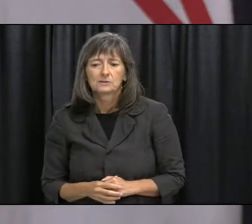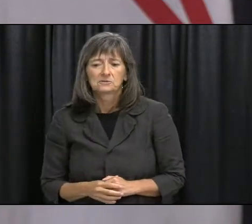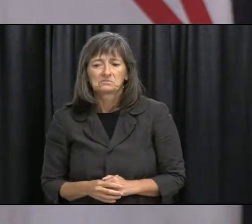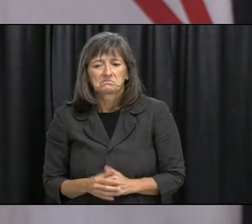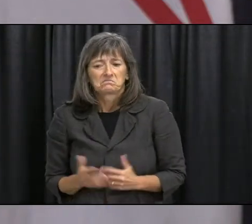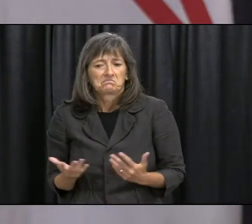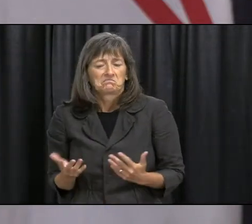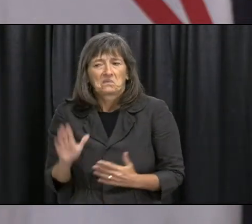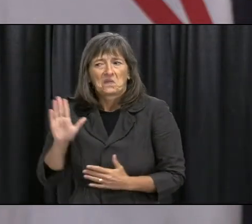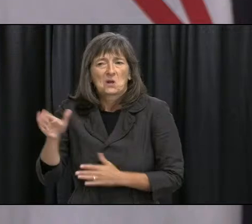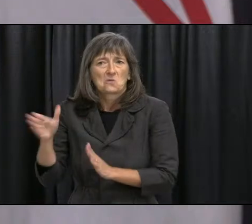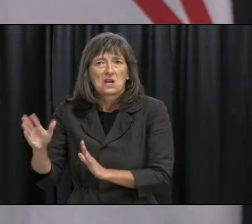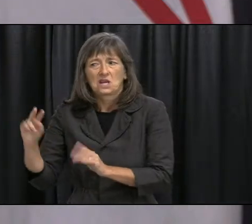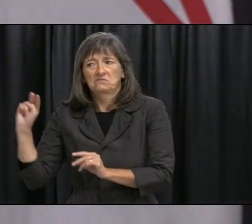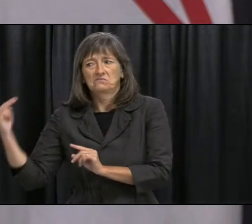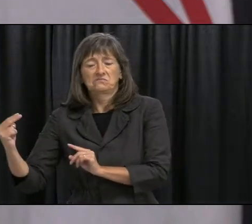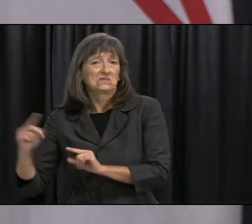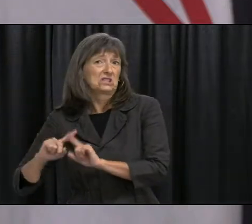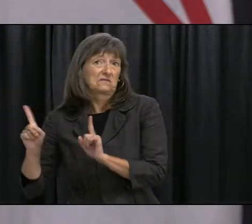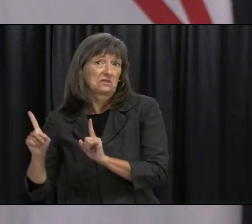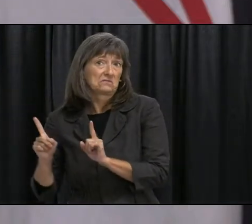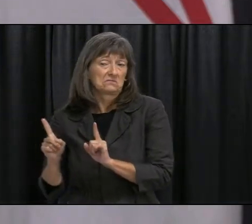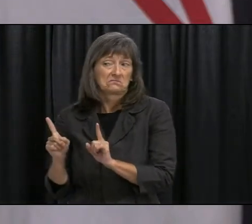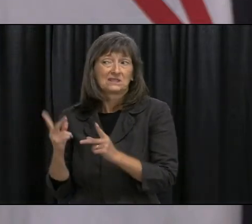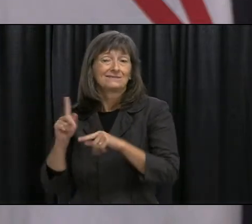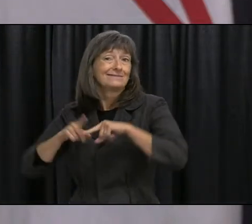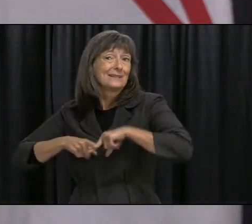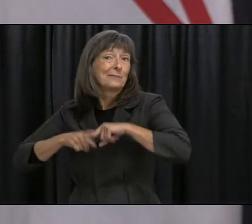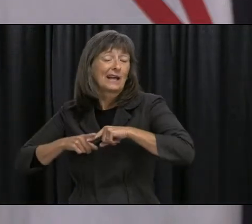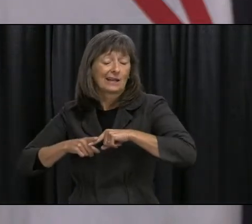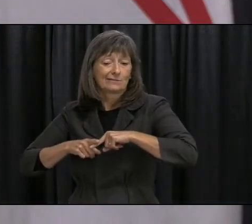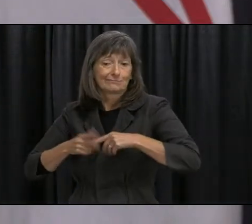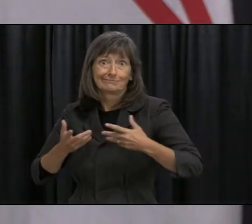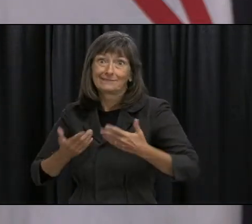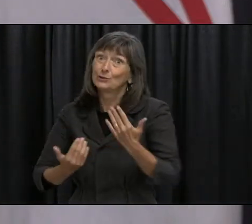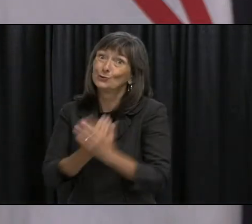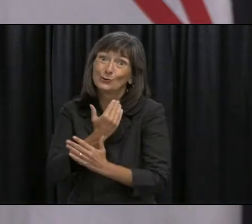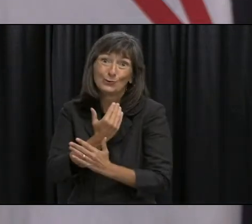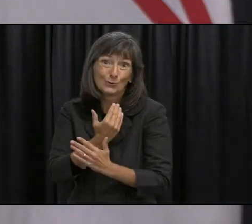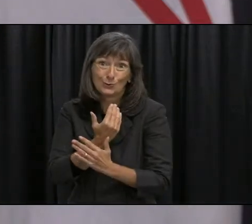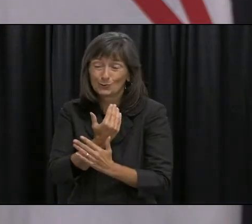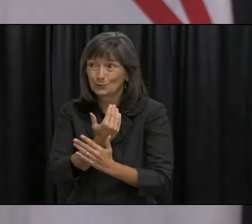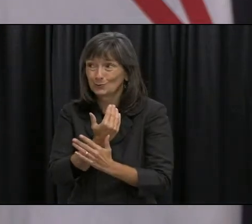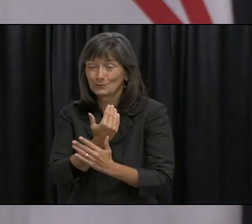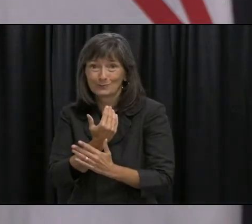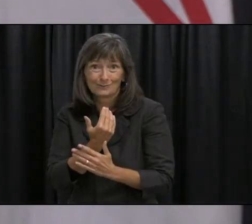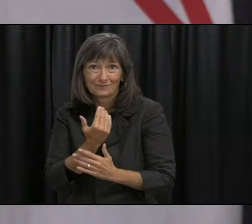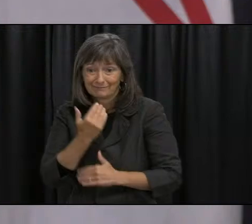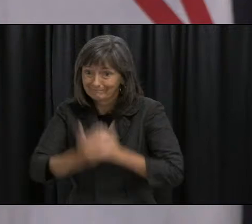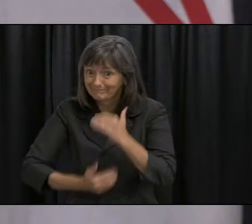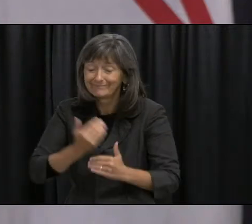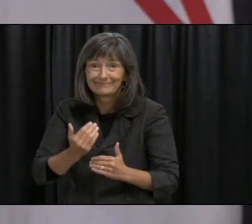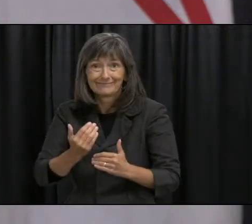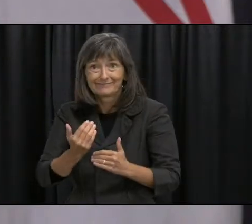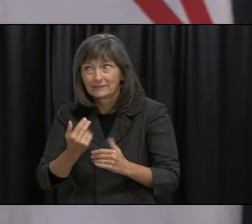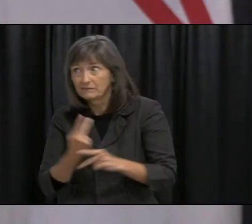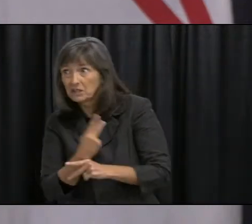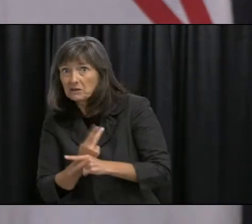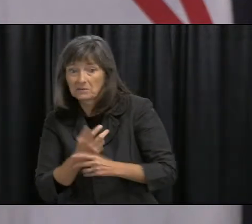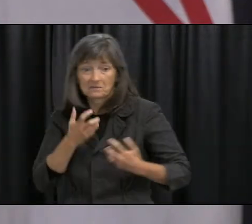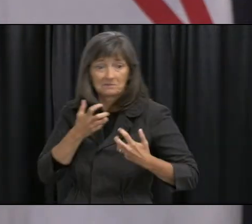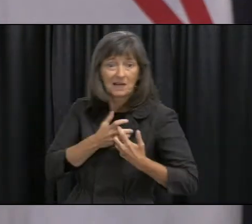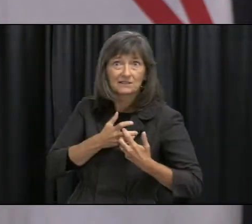These are different tactics. We're all trying to figure out the way that works best. This is uncharted territory, really, and so we're trying to find out the ways